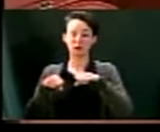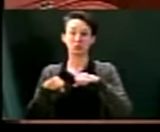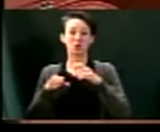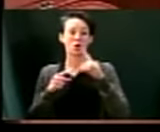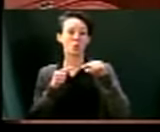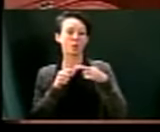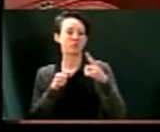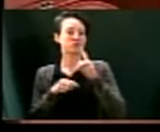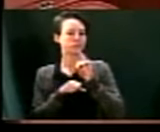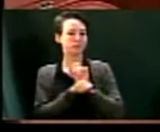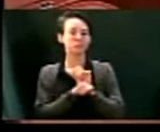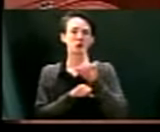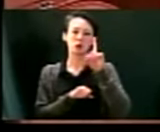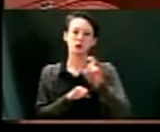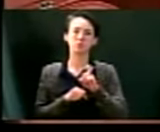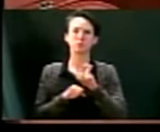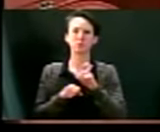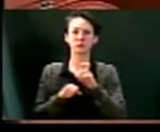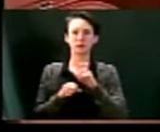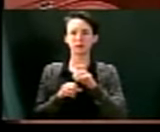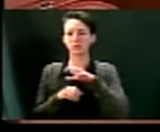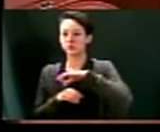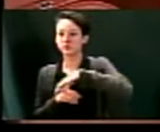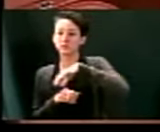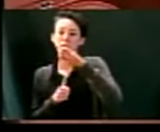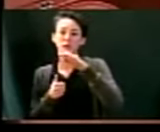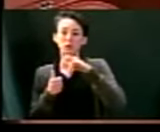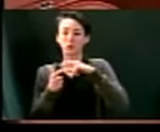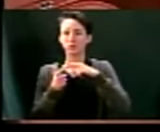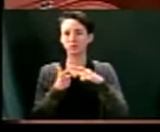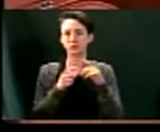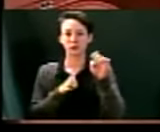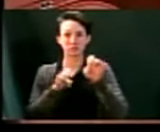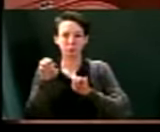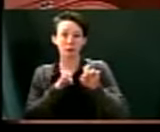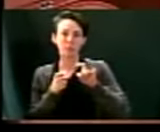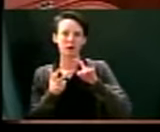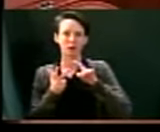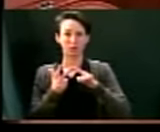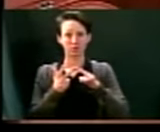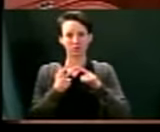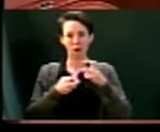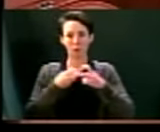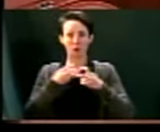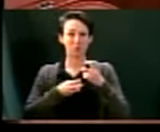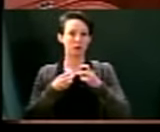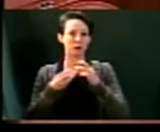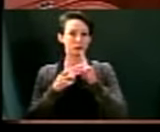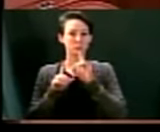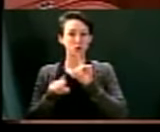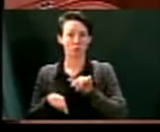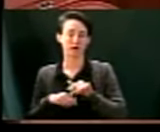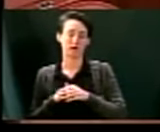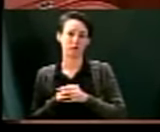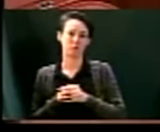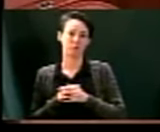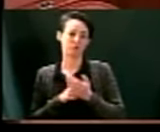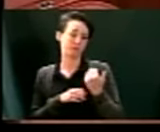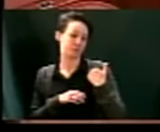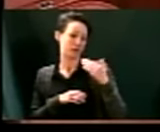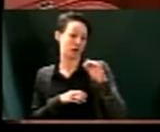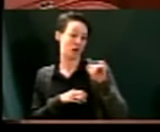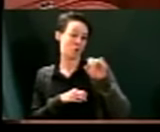discovering, experimenting, and problem solving. This last April gave us a hint of the